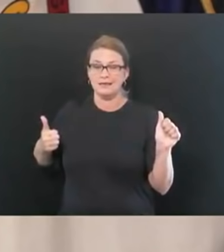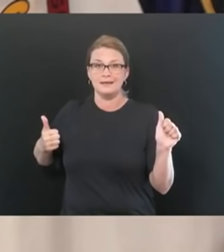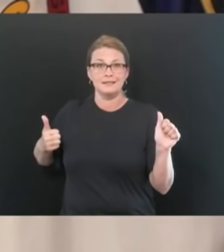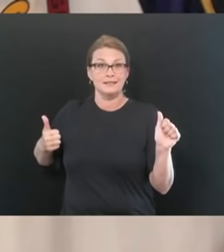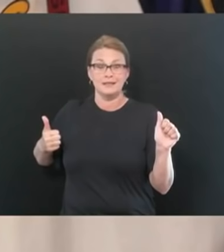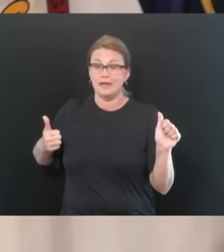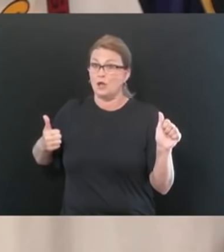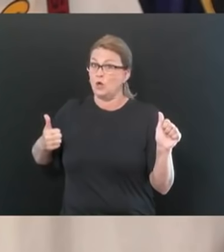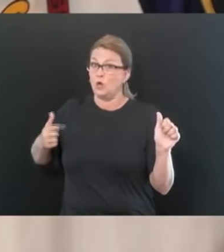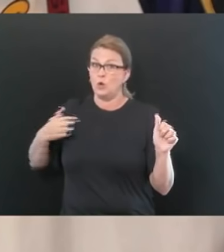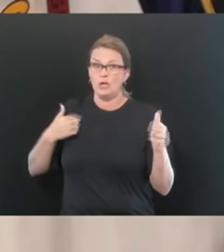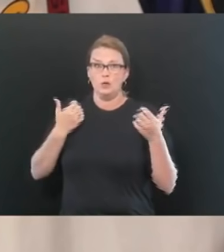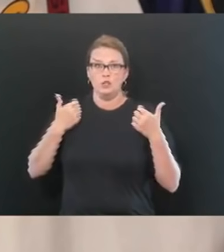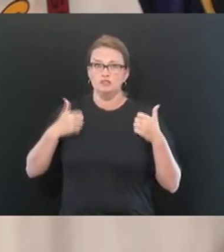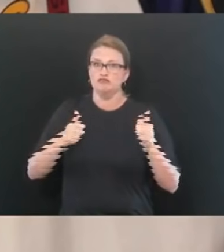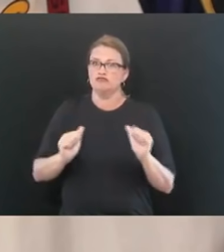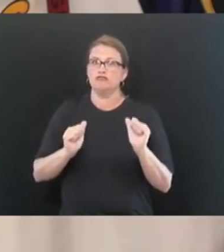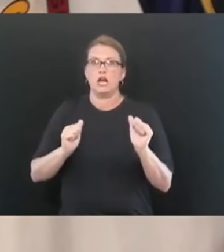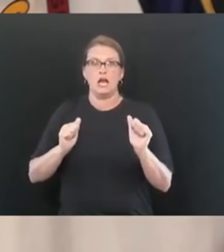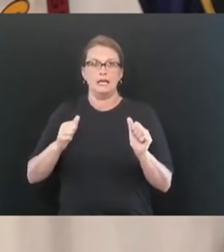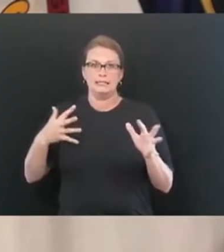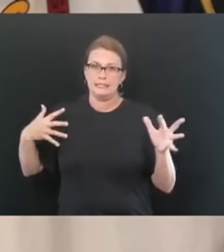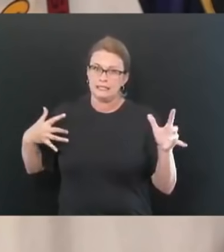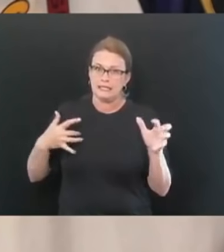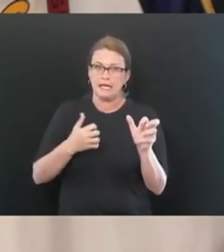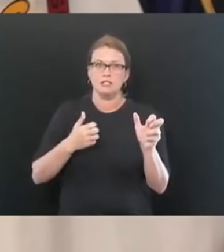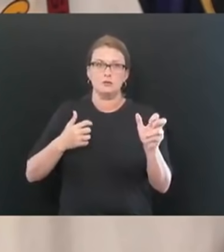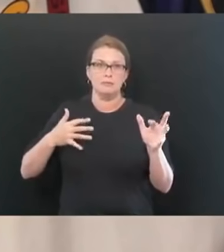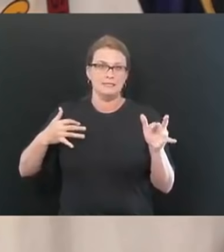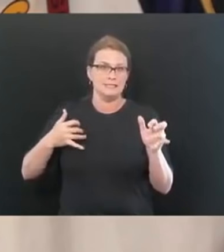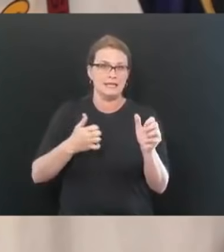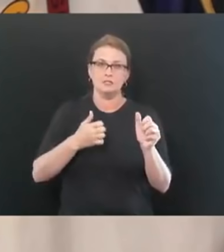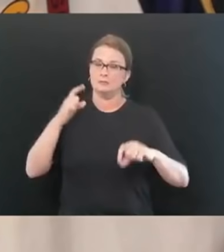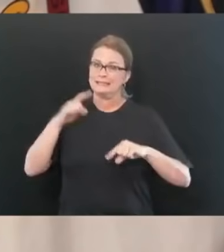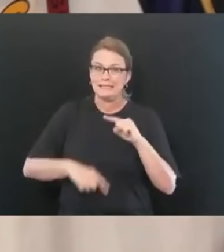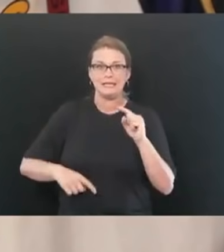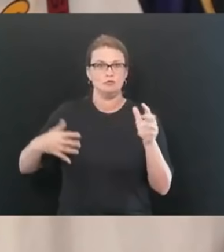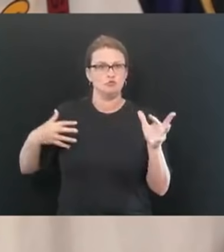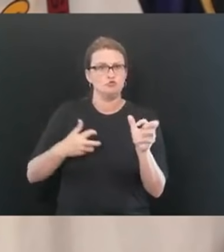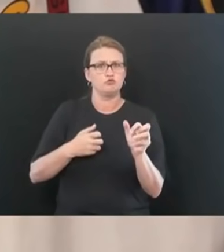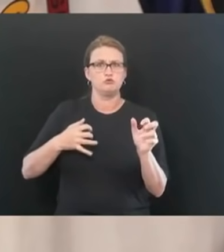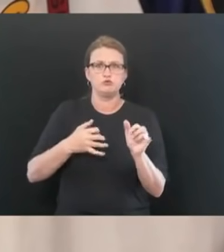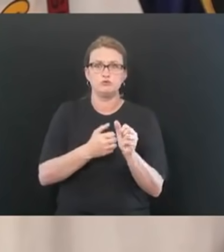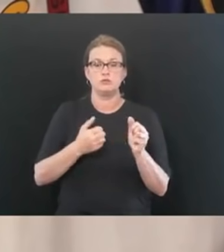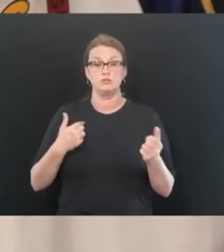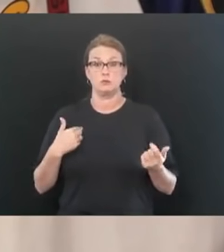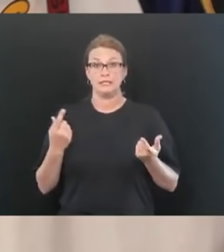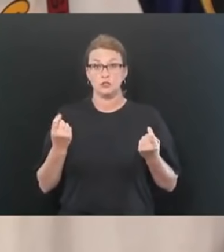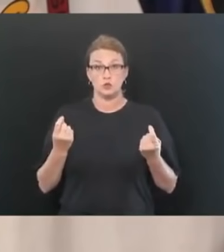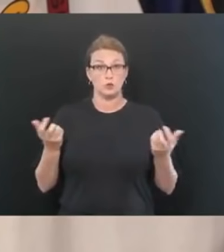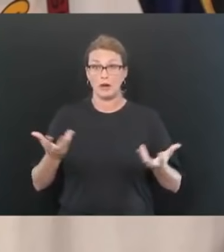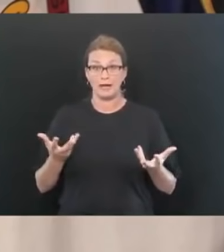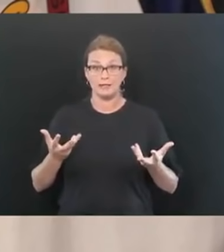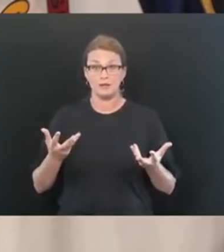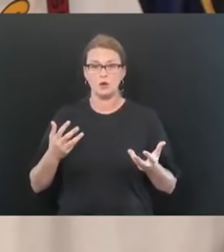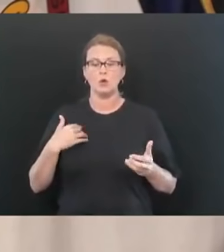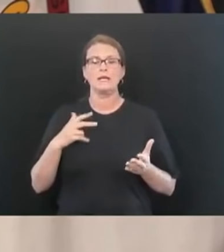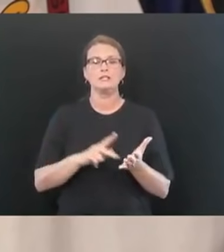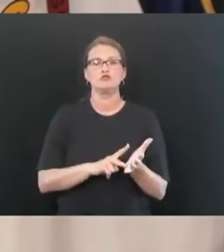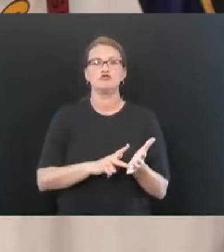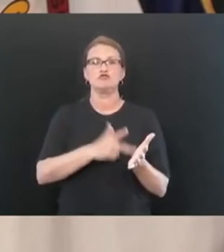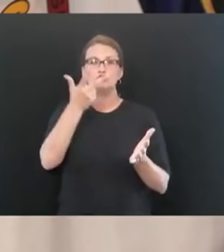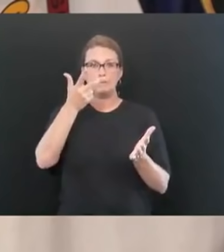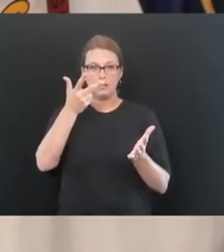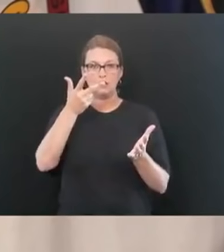10 things into a 1-part bottleneck, and we couldn't get it through there. And what did we do? We tripled